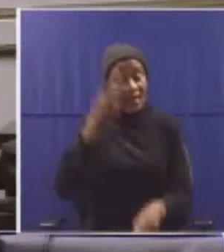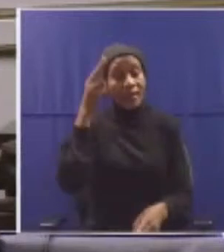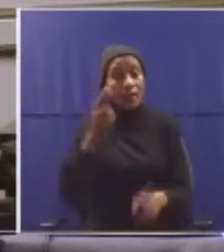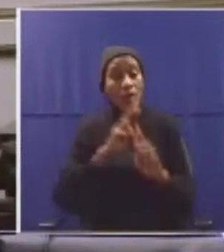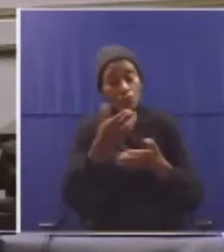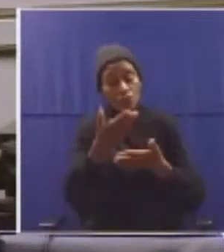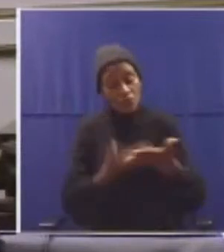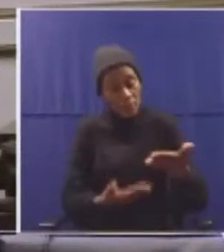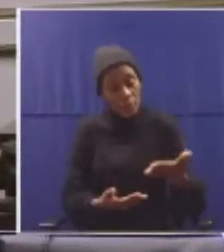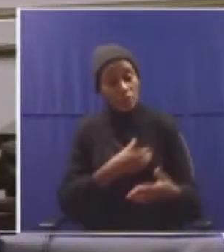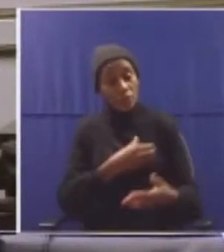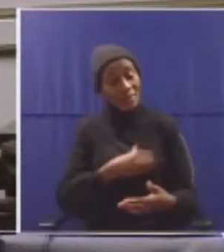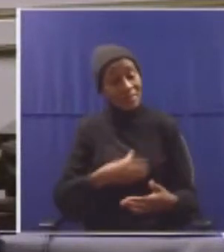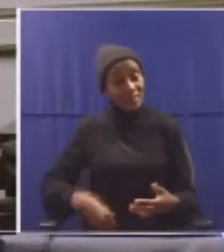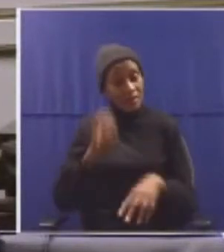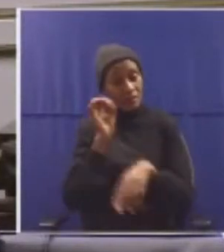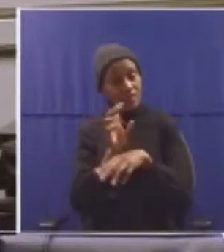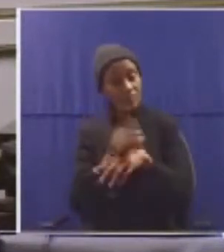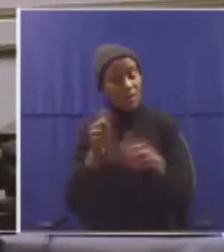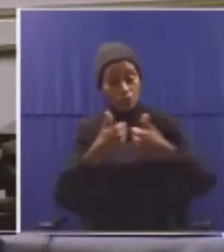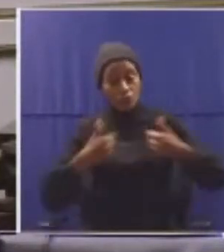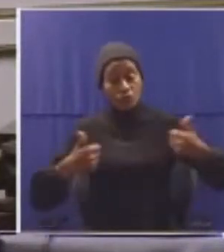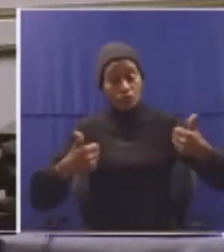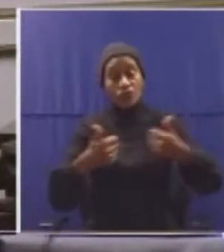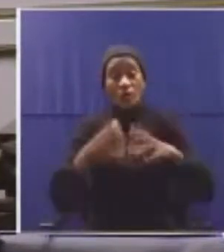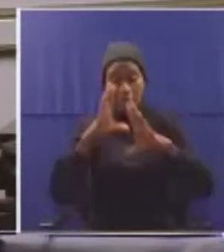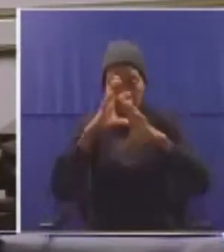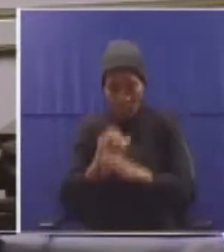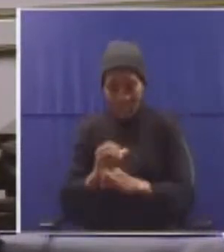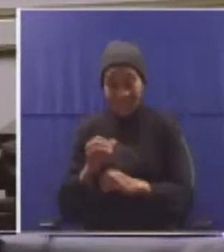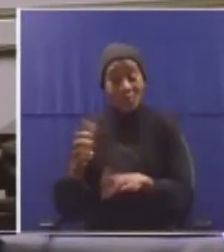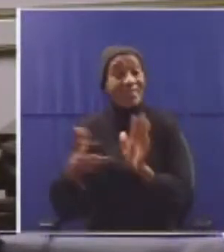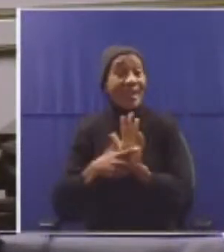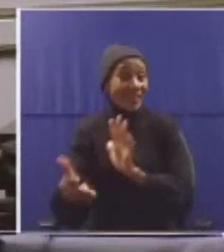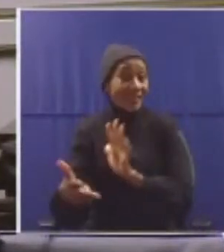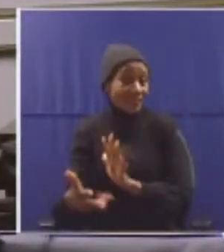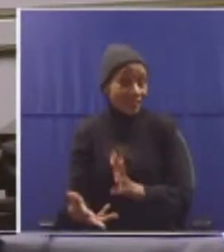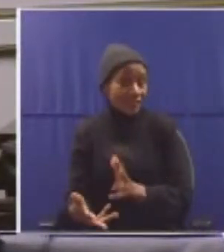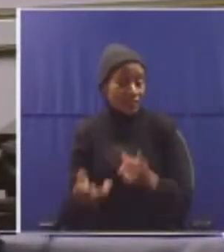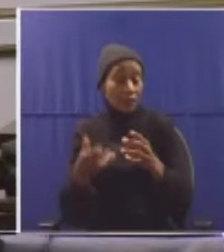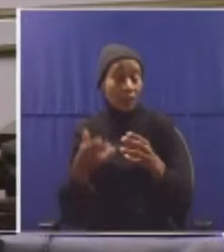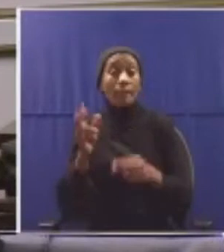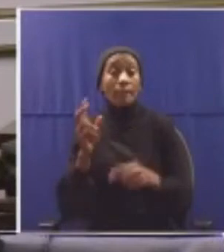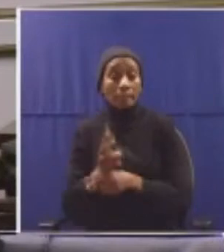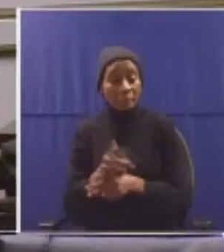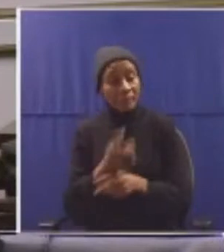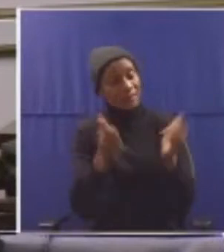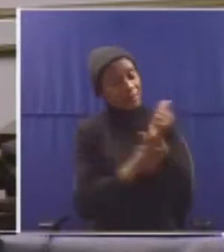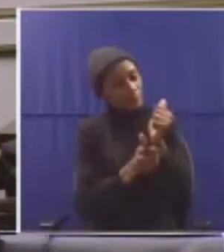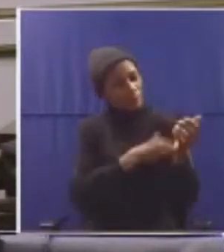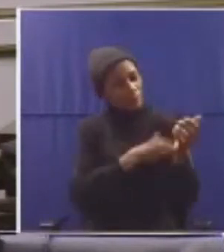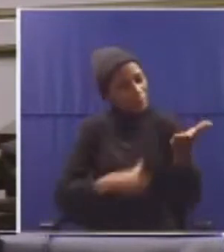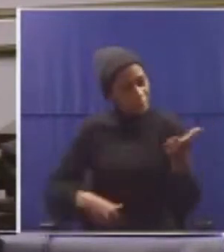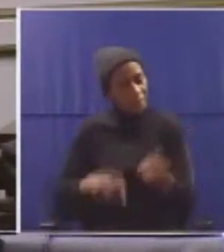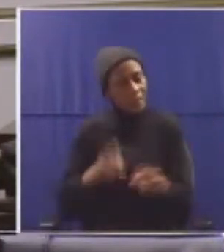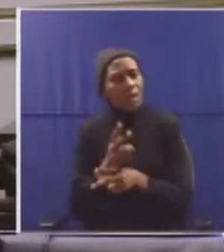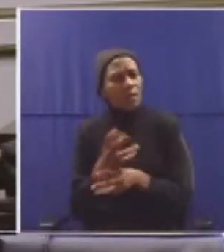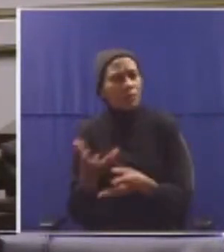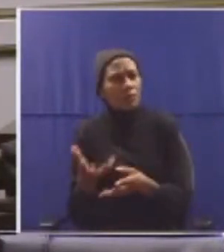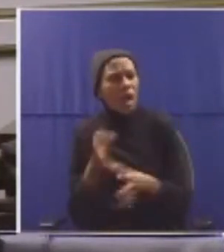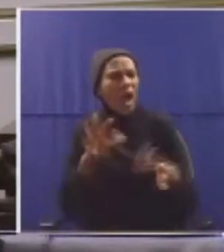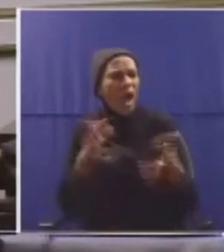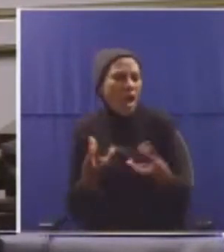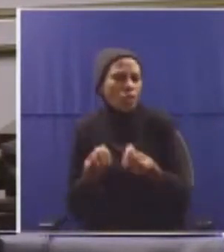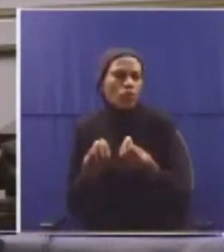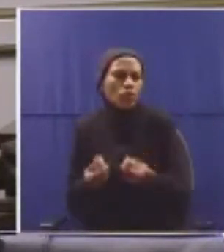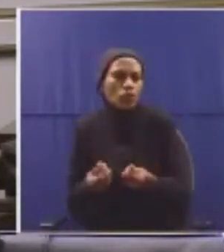Presidential Advisory Panel on Land Reform and Agricultural Act, and more specifically, Honorable Deputy President, what is being done to